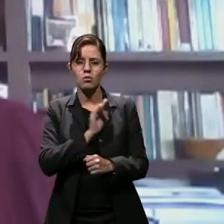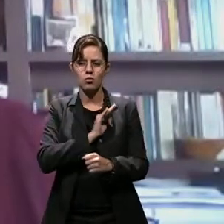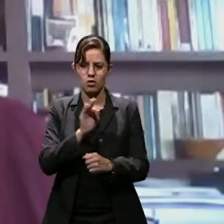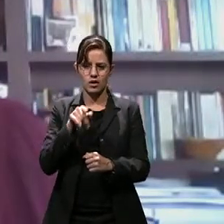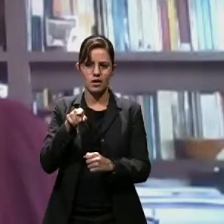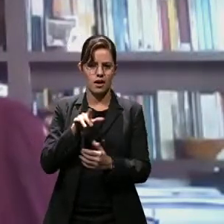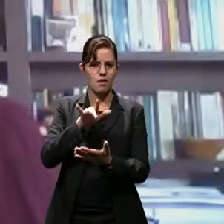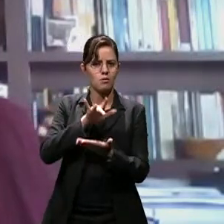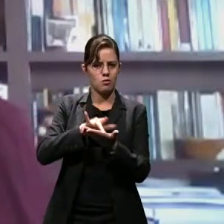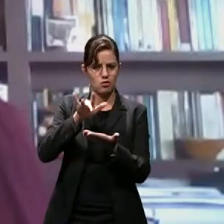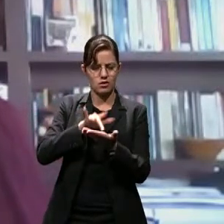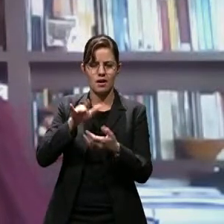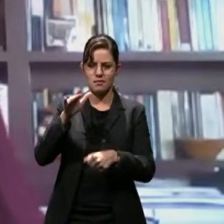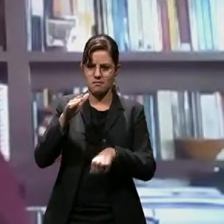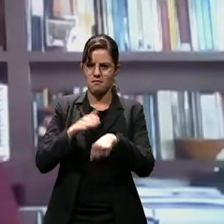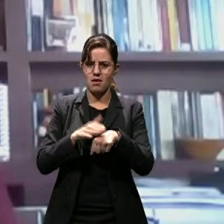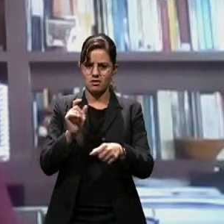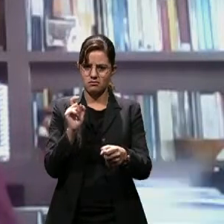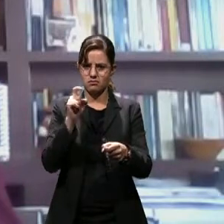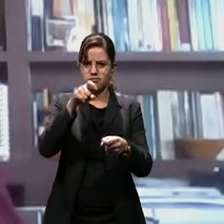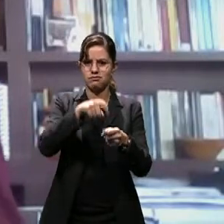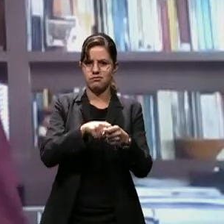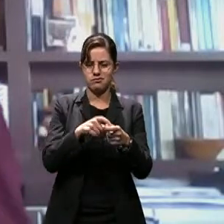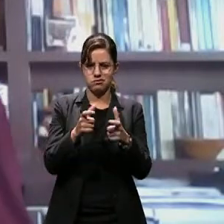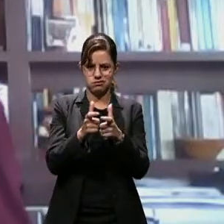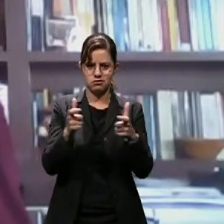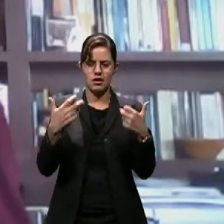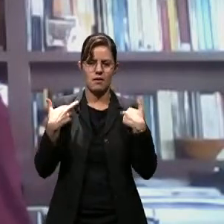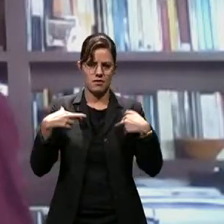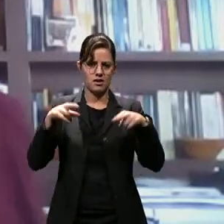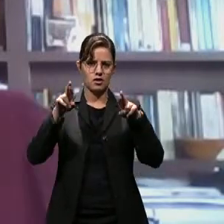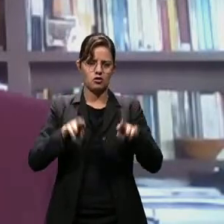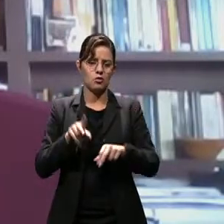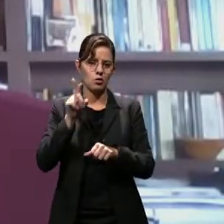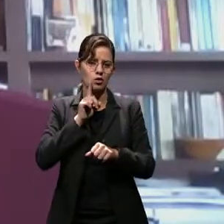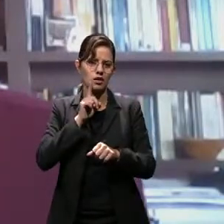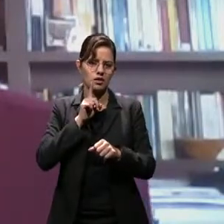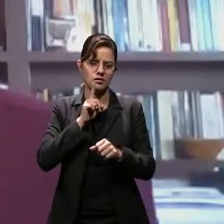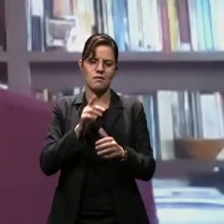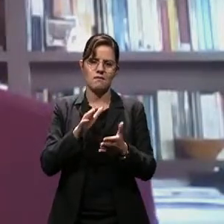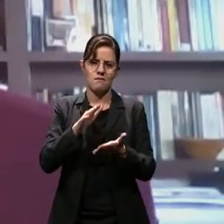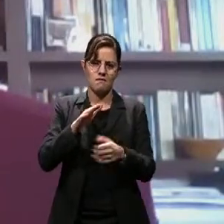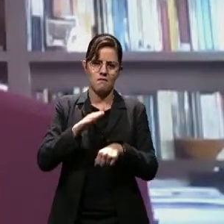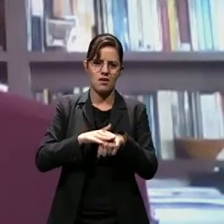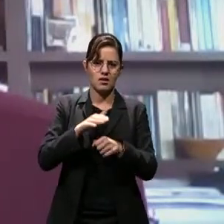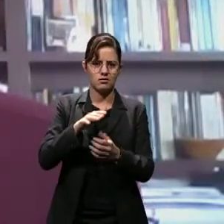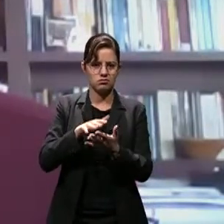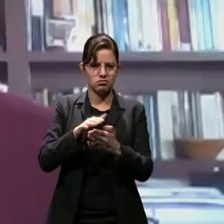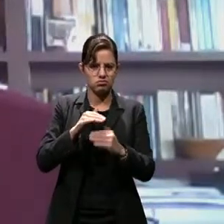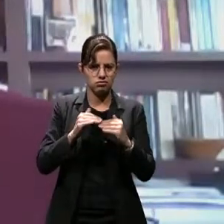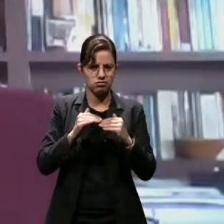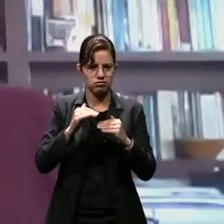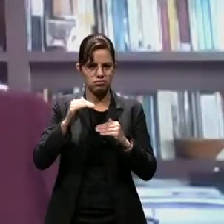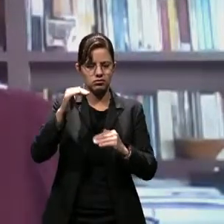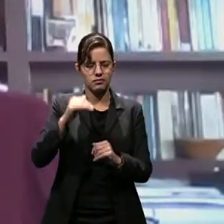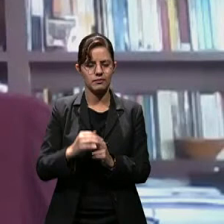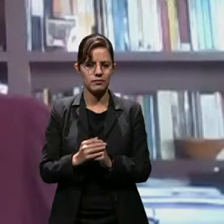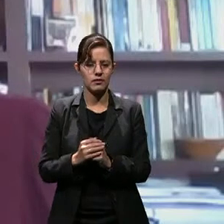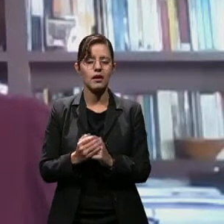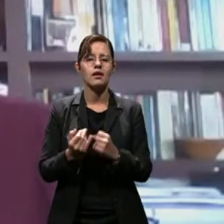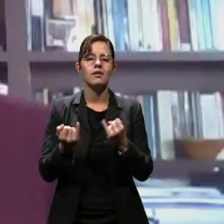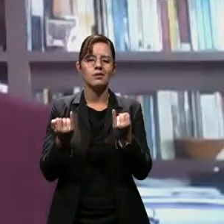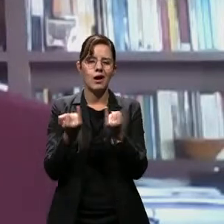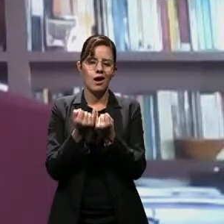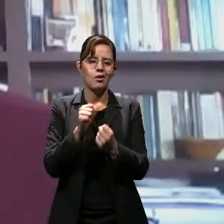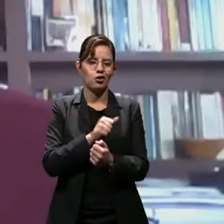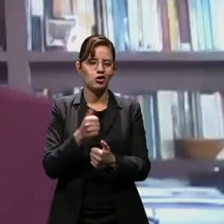order to increase in a substantial manner the representation of women in the municipalities.